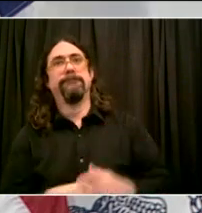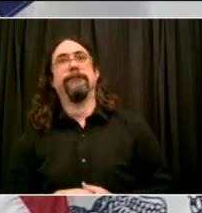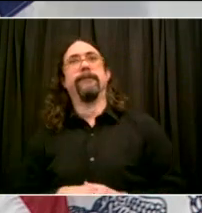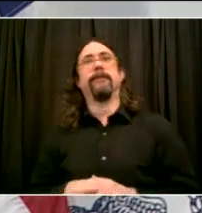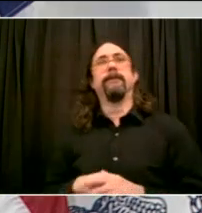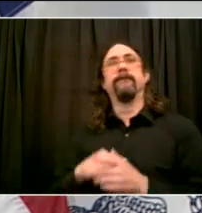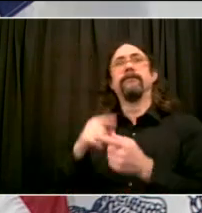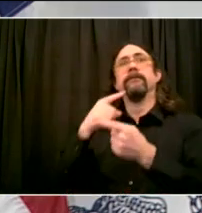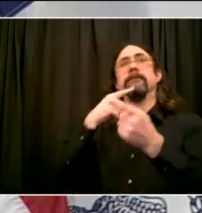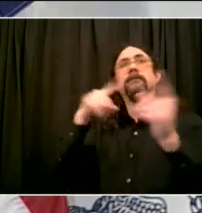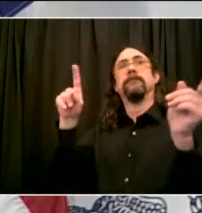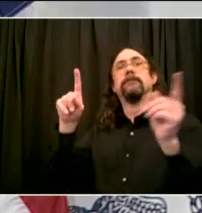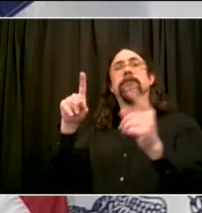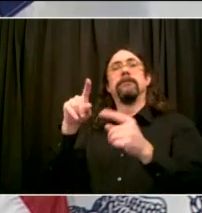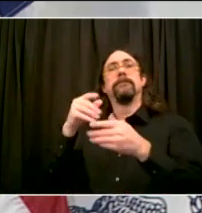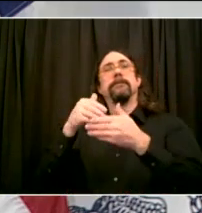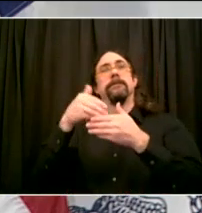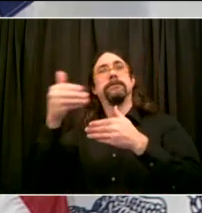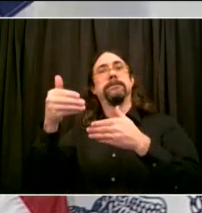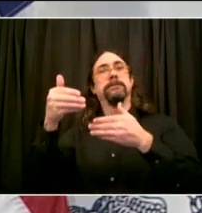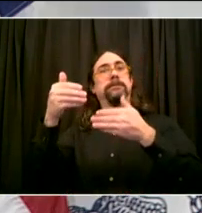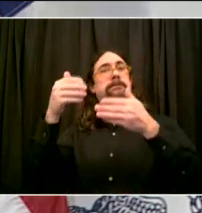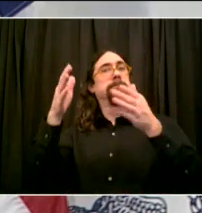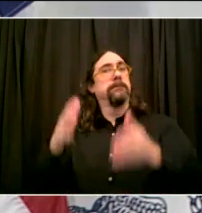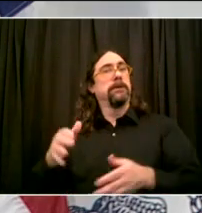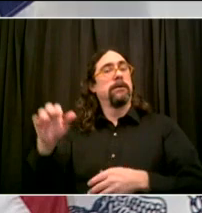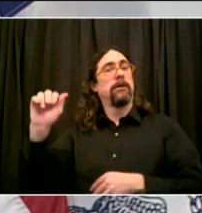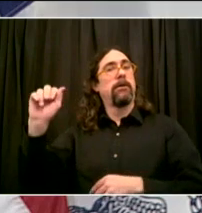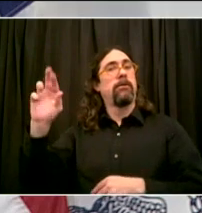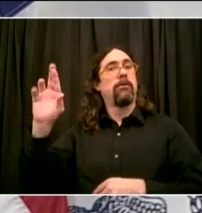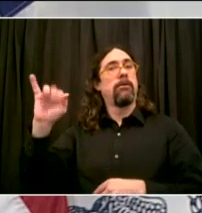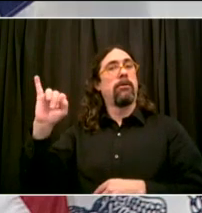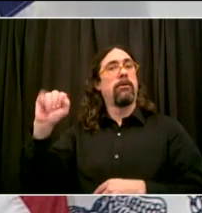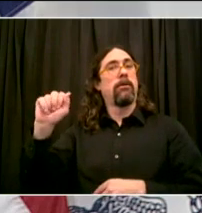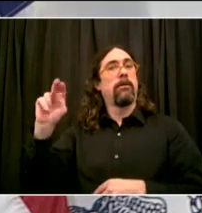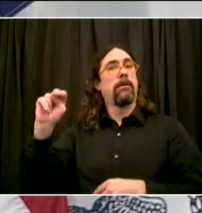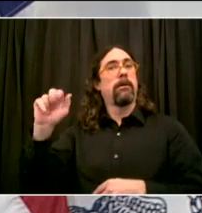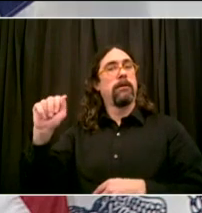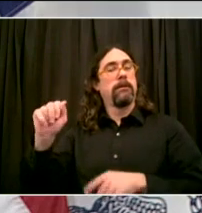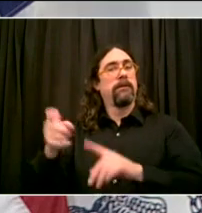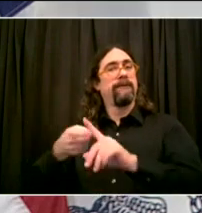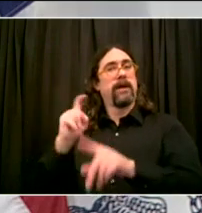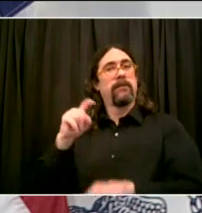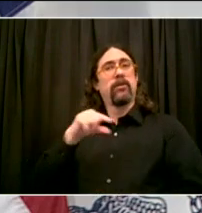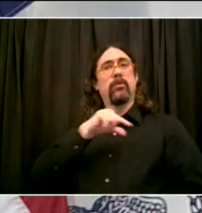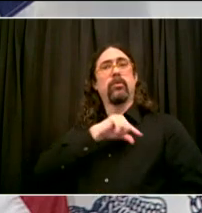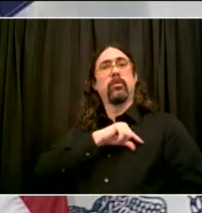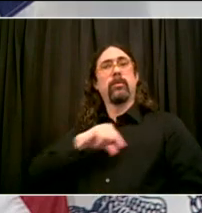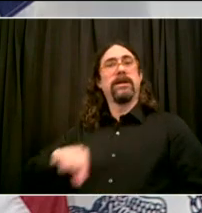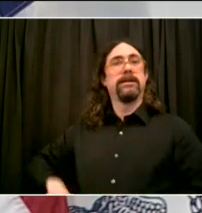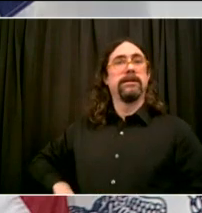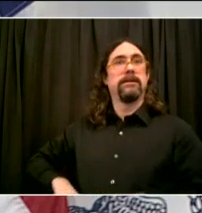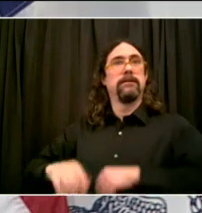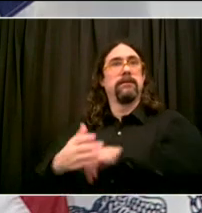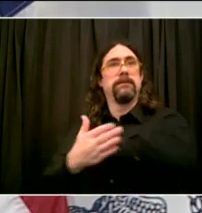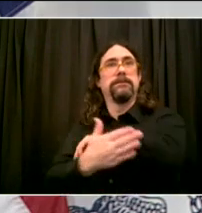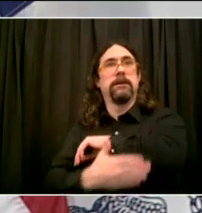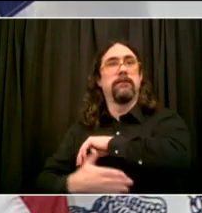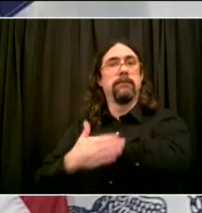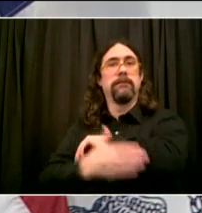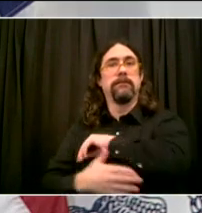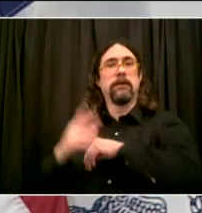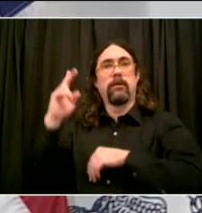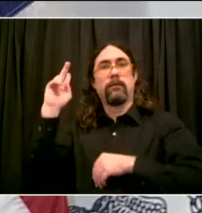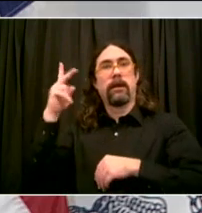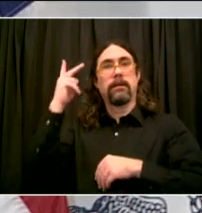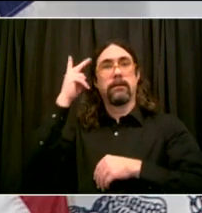Ariana? Hi. Hello. How you doing? Good morning. Can we try again? We couldn't hear